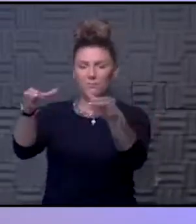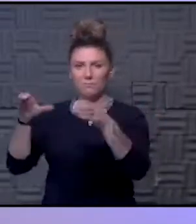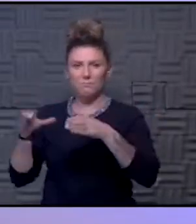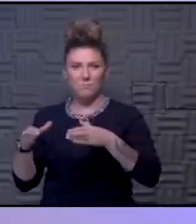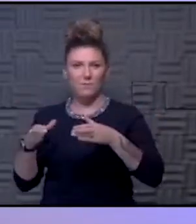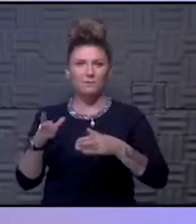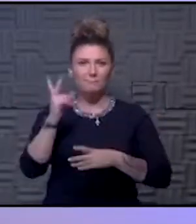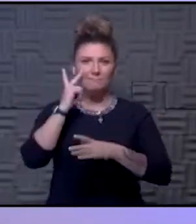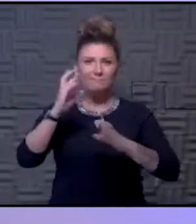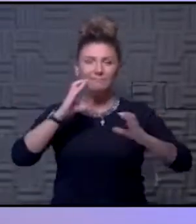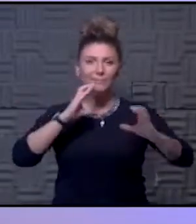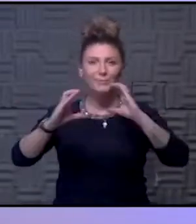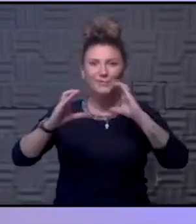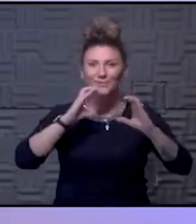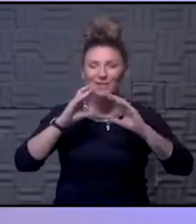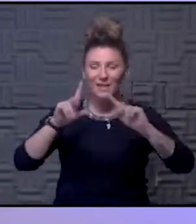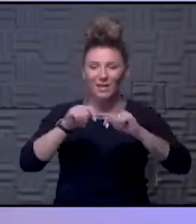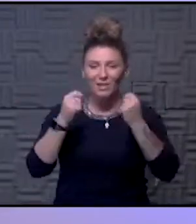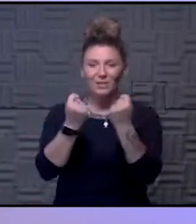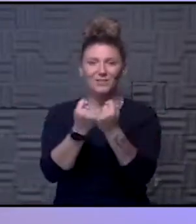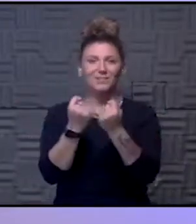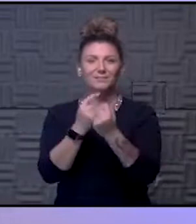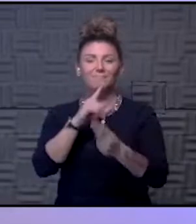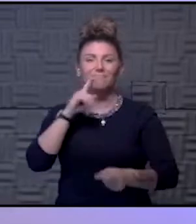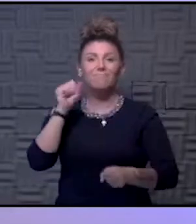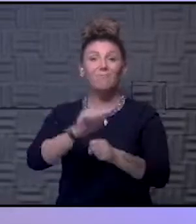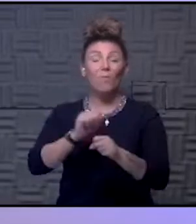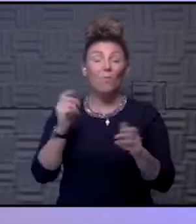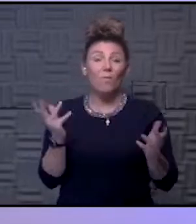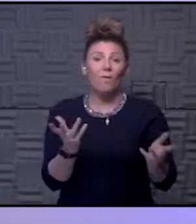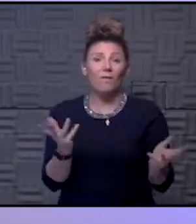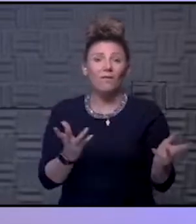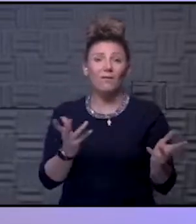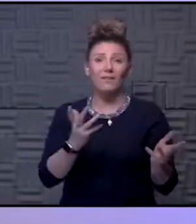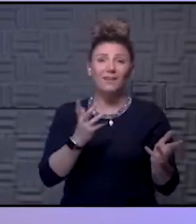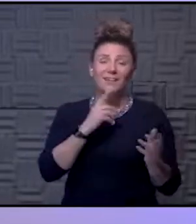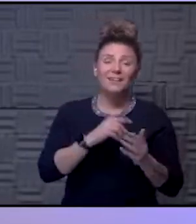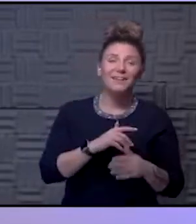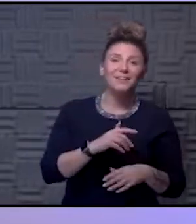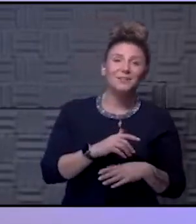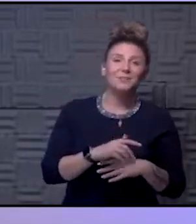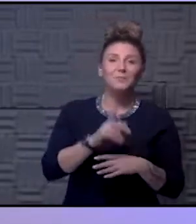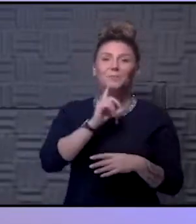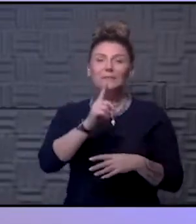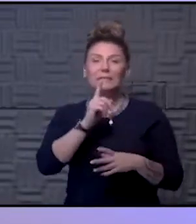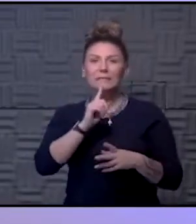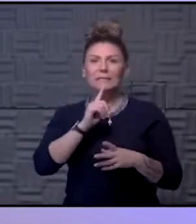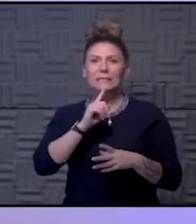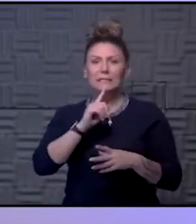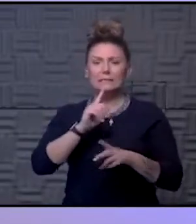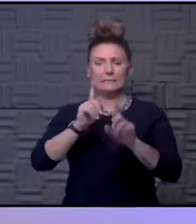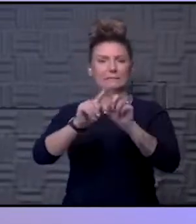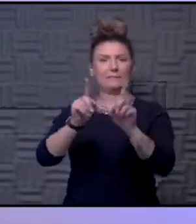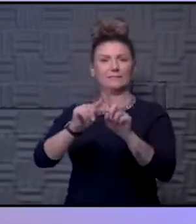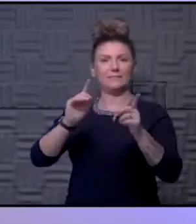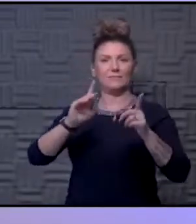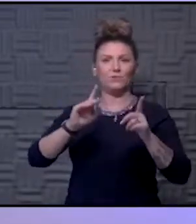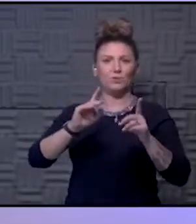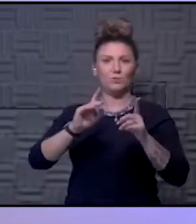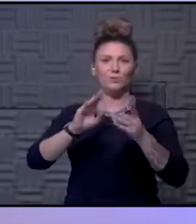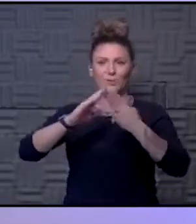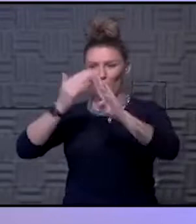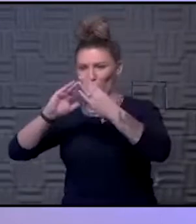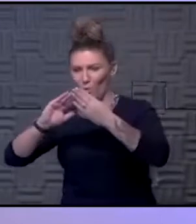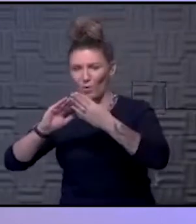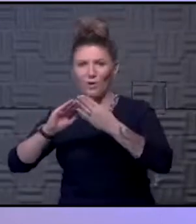communications team, we are committed to working with the different communities in the 10 counties to develop